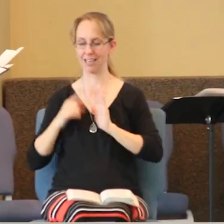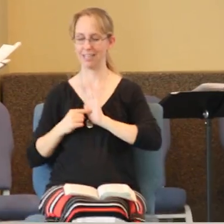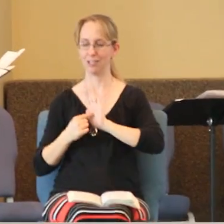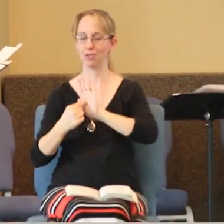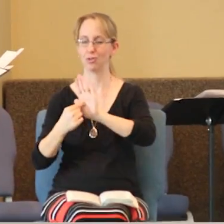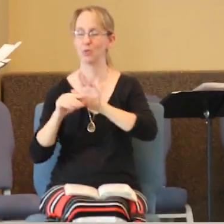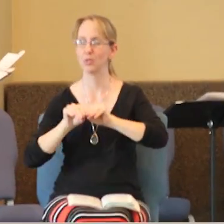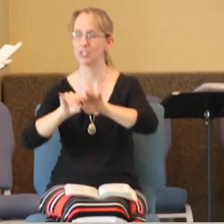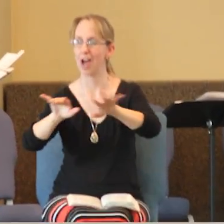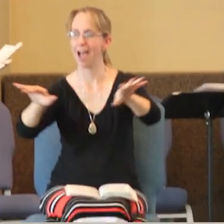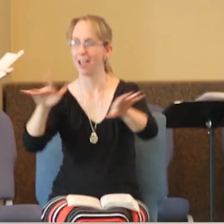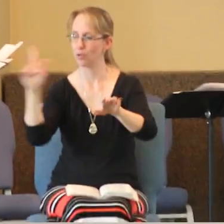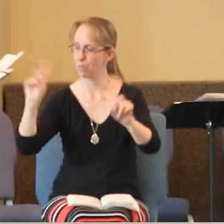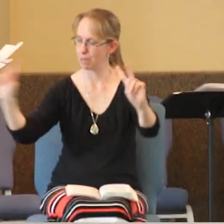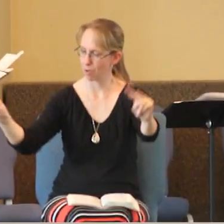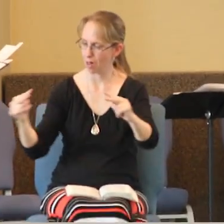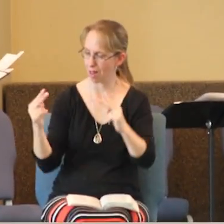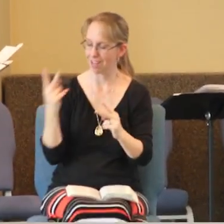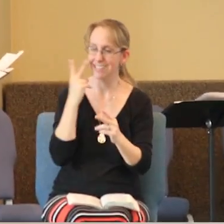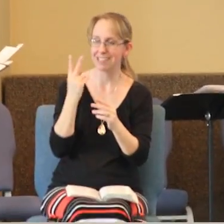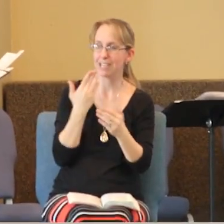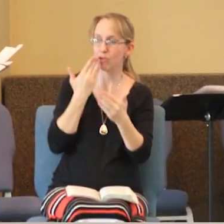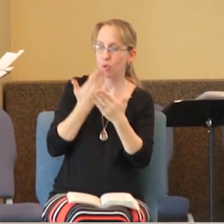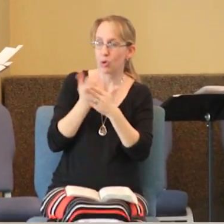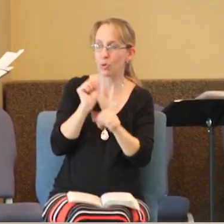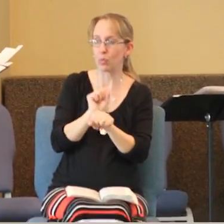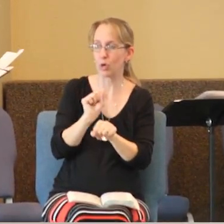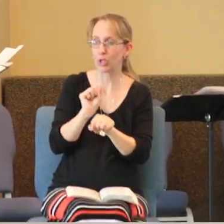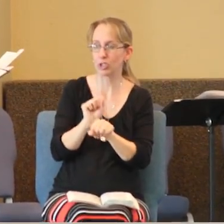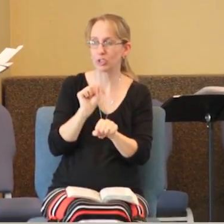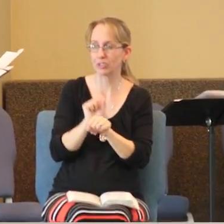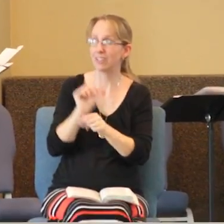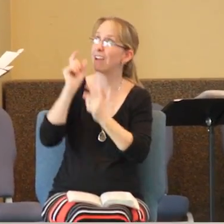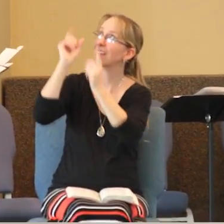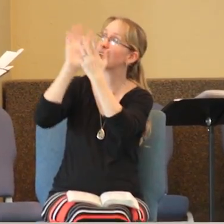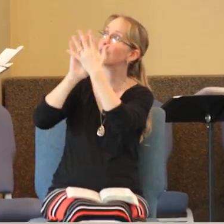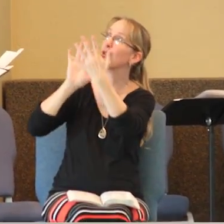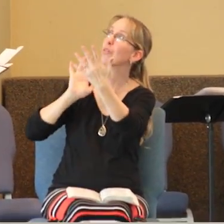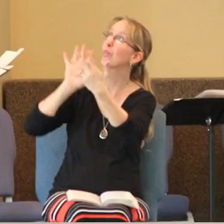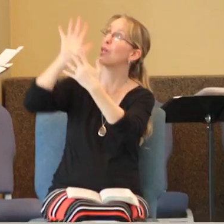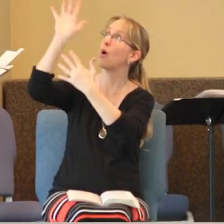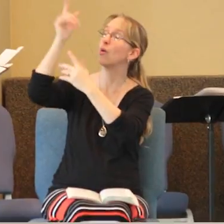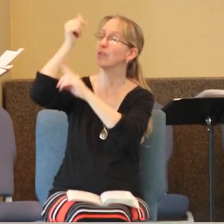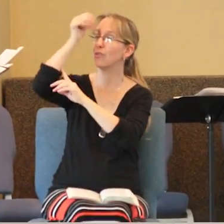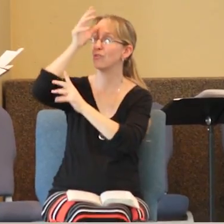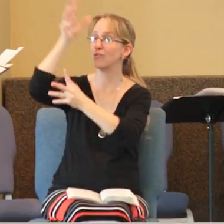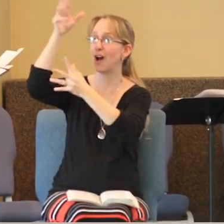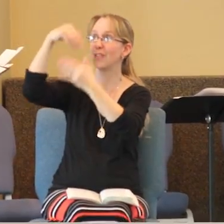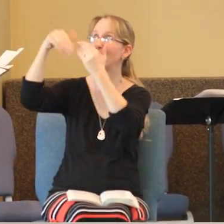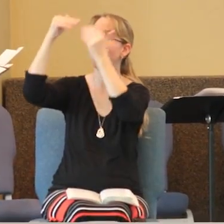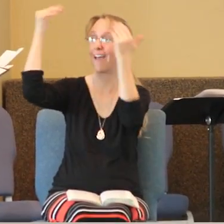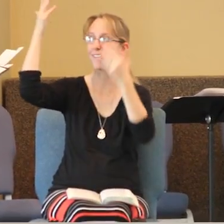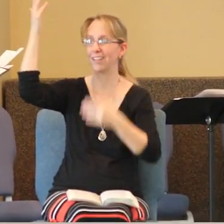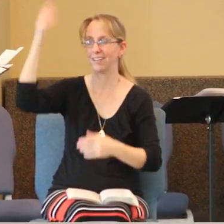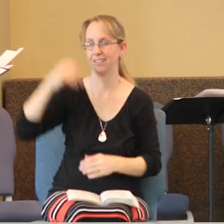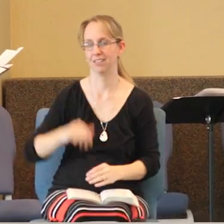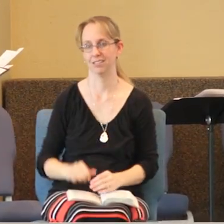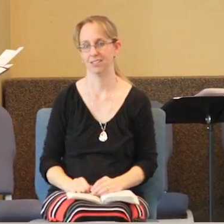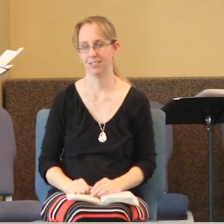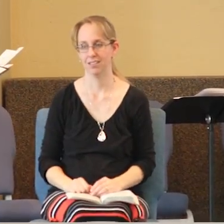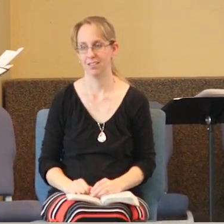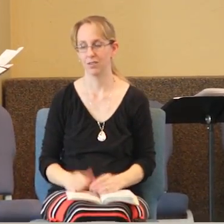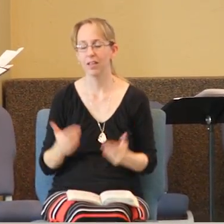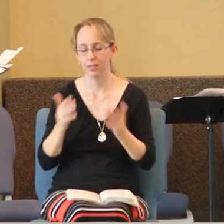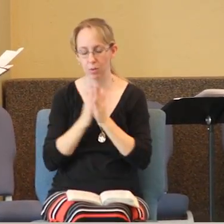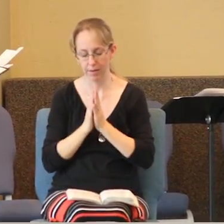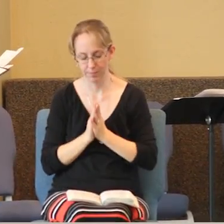a way that they may see your good works and glorify your Father who is in heaven.